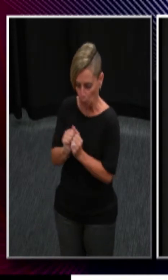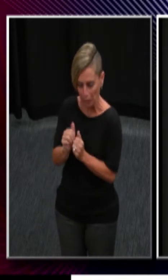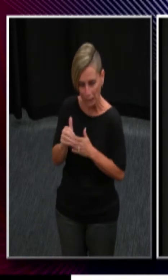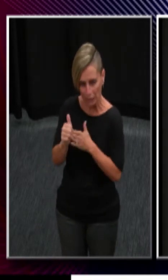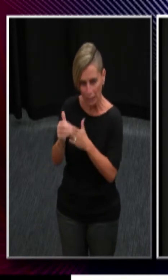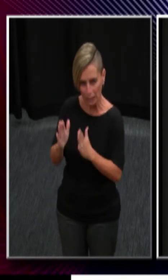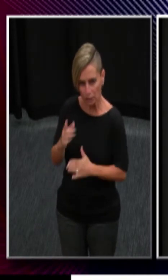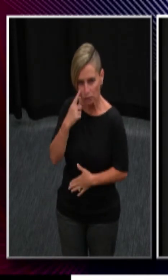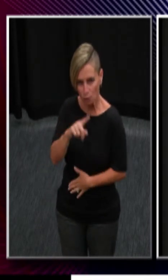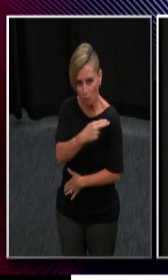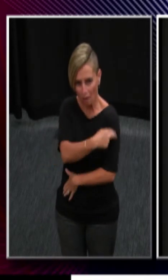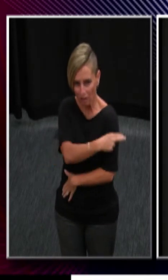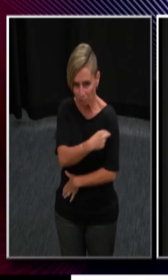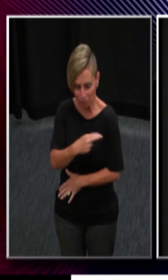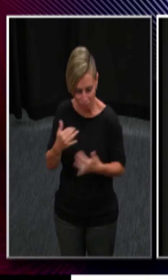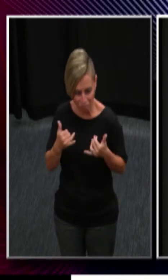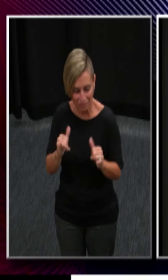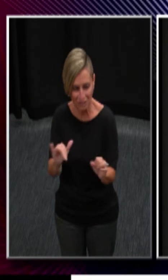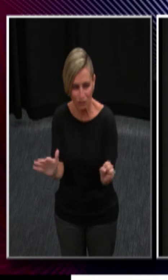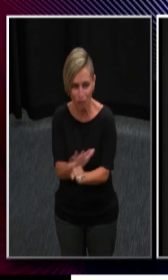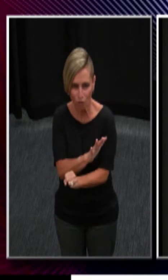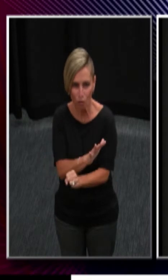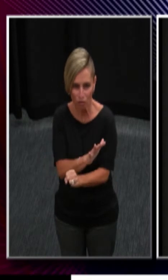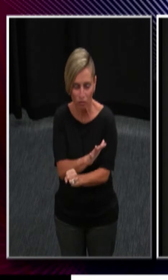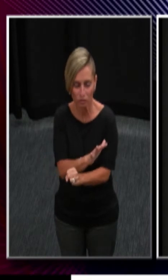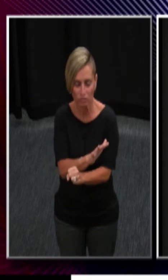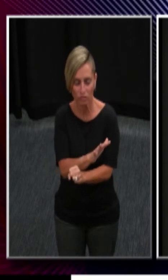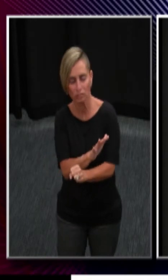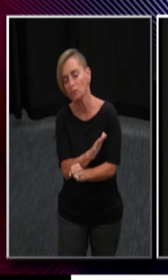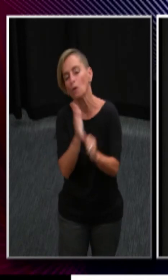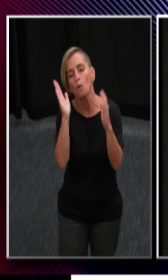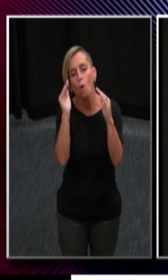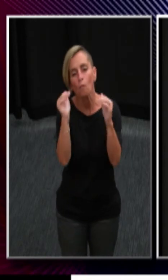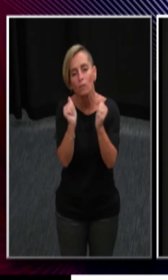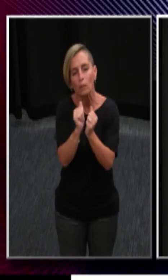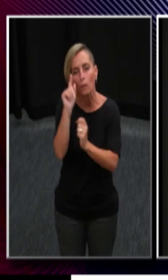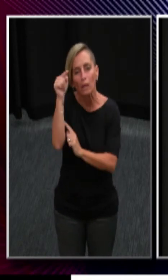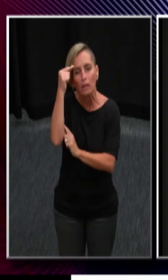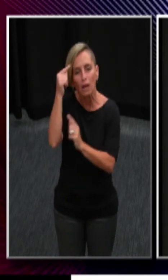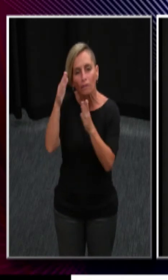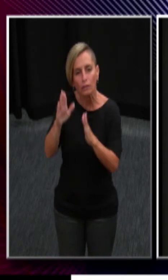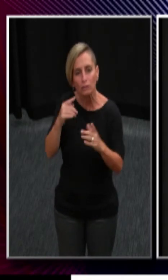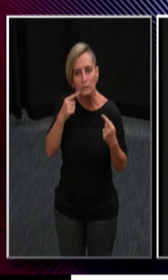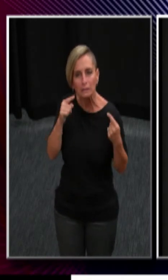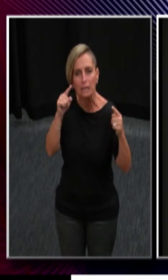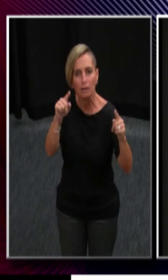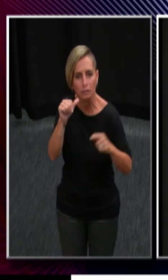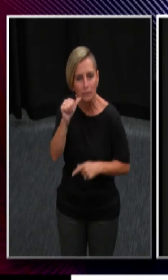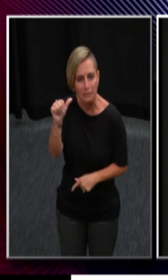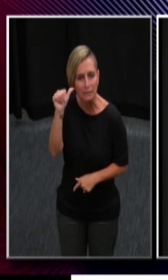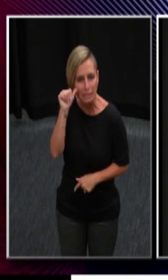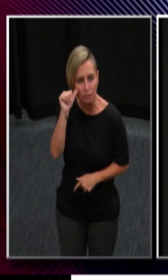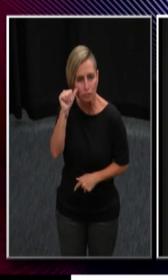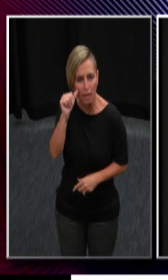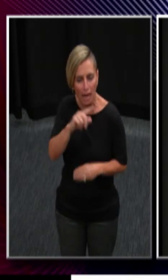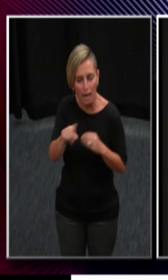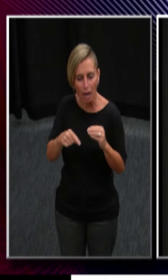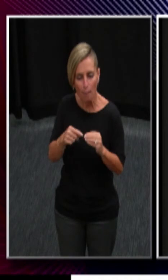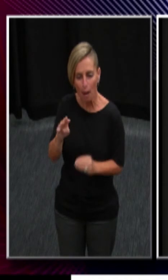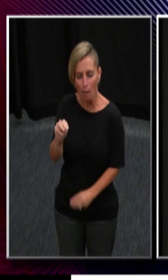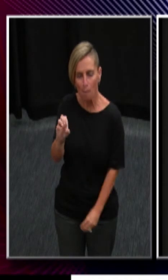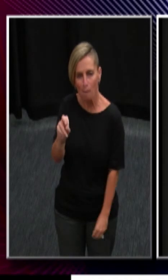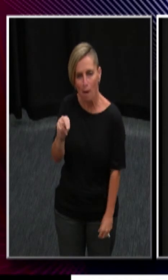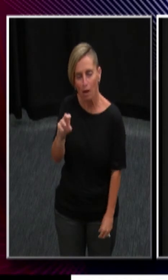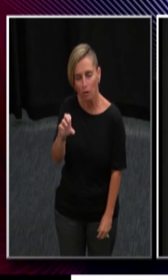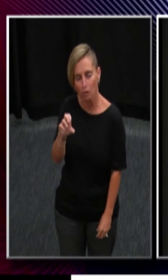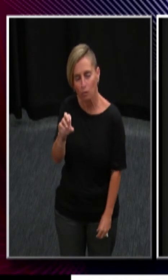here. That remains full, and hopefully with the governor's announcement yesterday at the monoclonal antibody site right down the